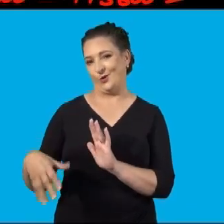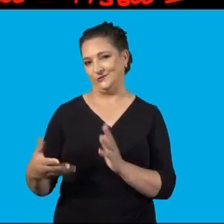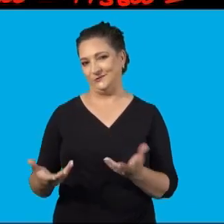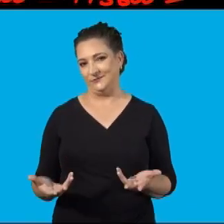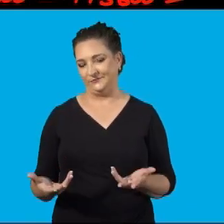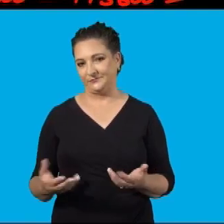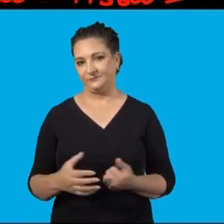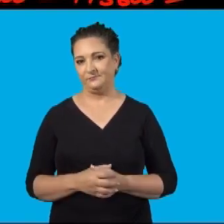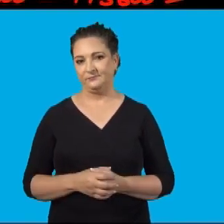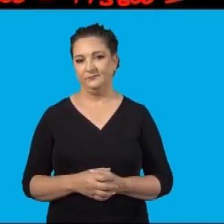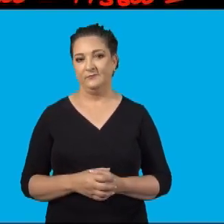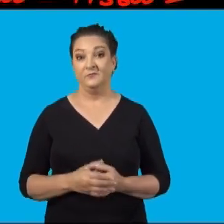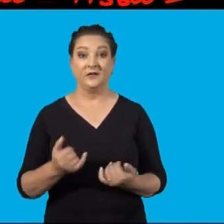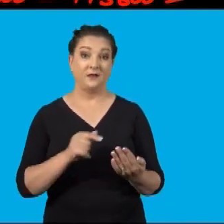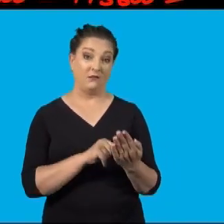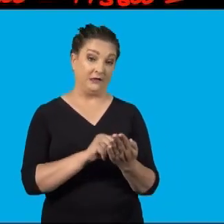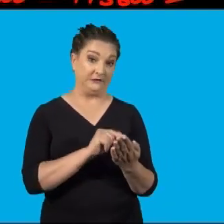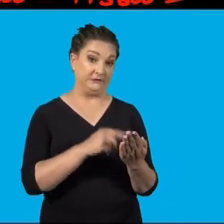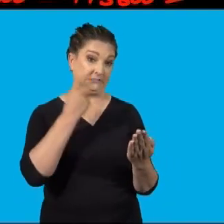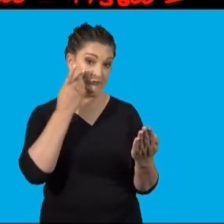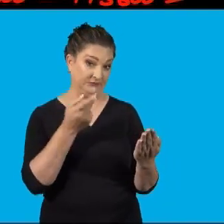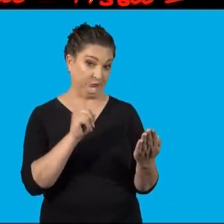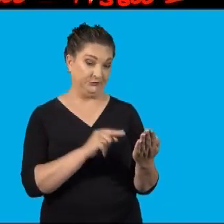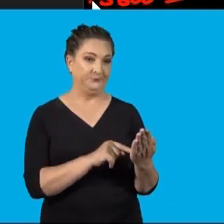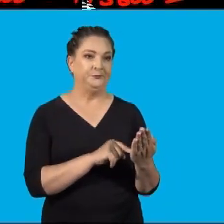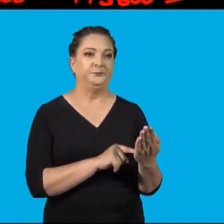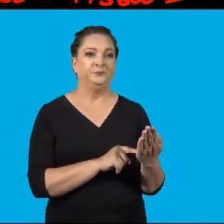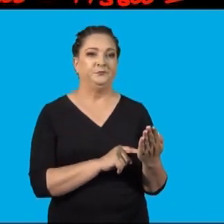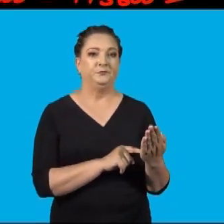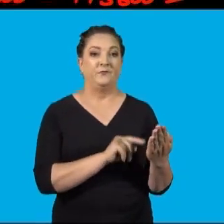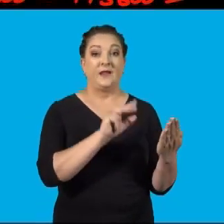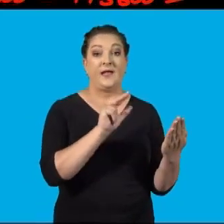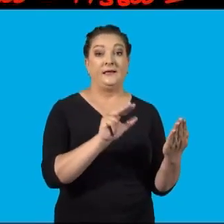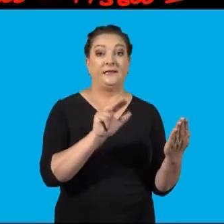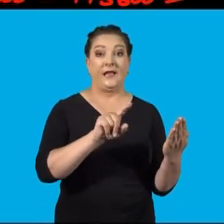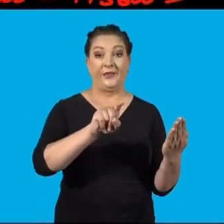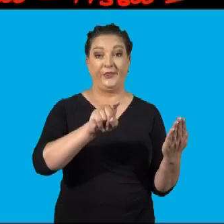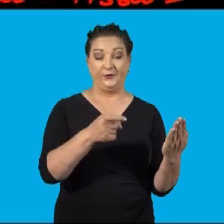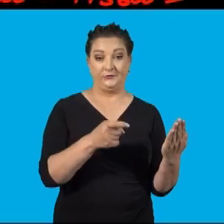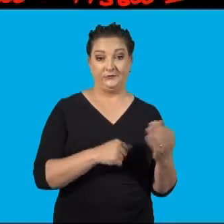a negative, it's loss. So you're simply coming to your calculator and you're saying